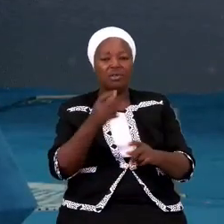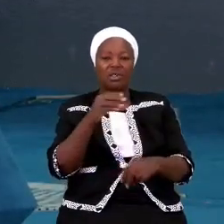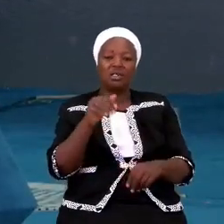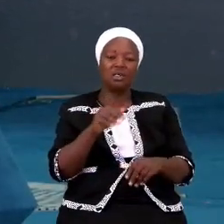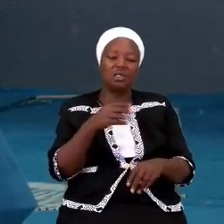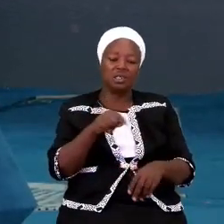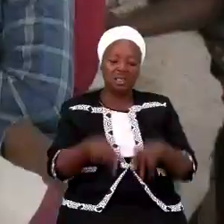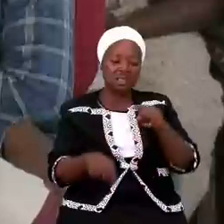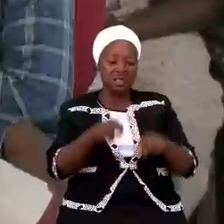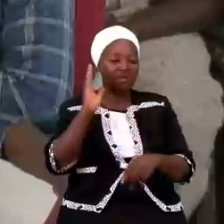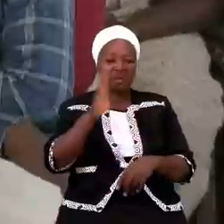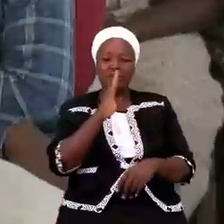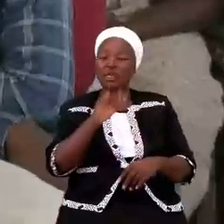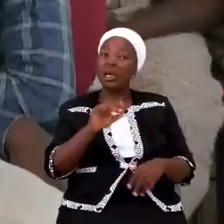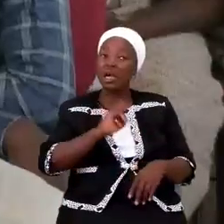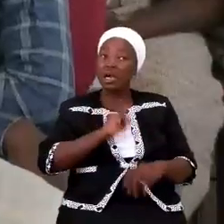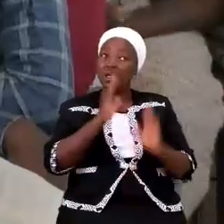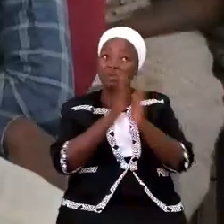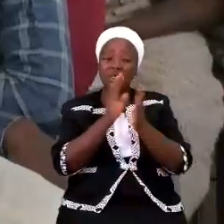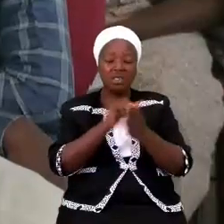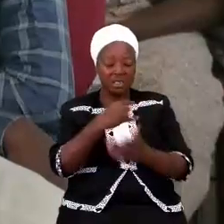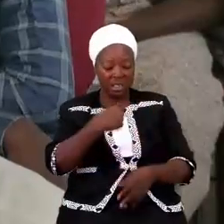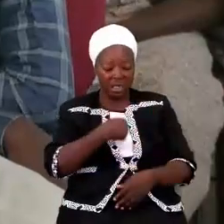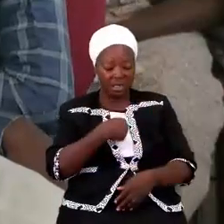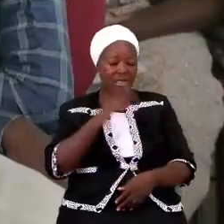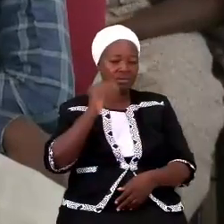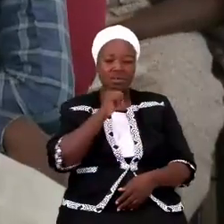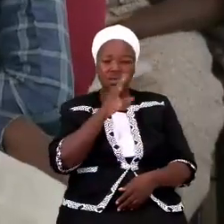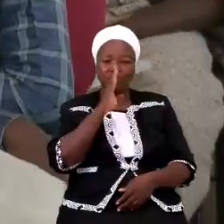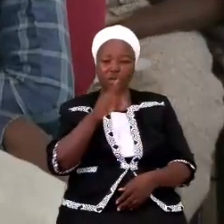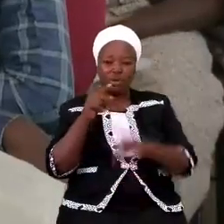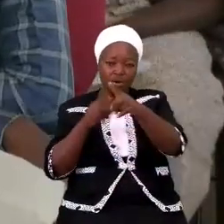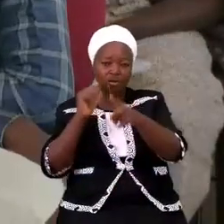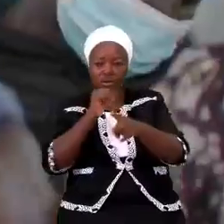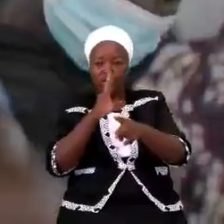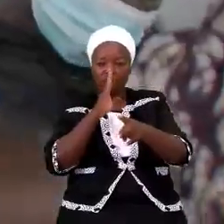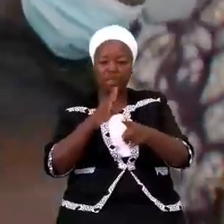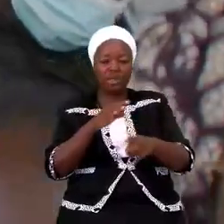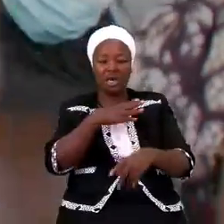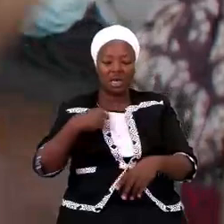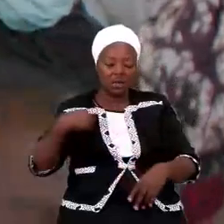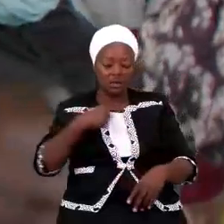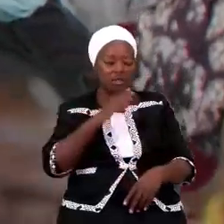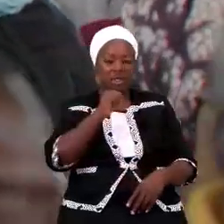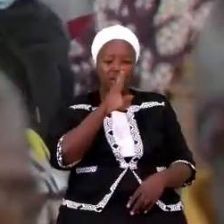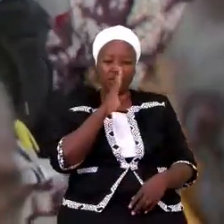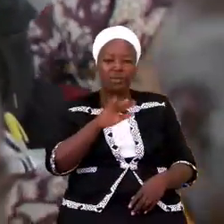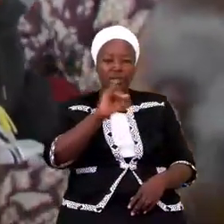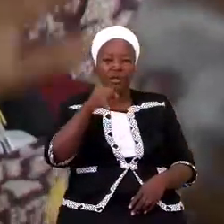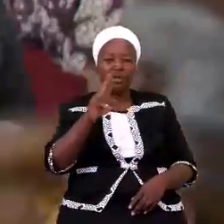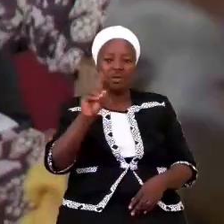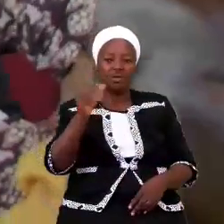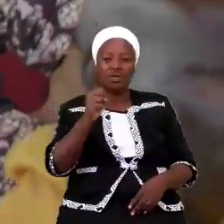in Jesus' name. Yeah. That one demands a great amen. Yeah.